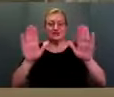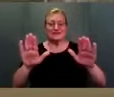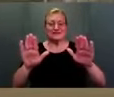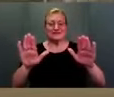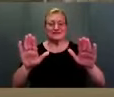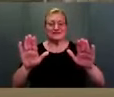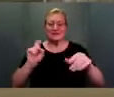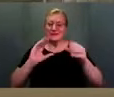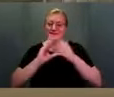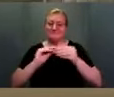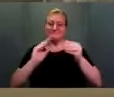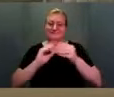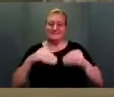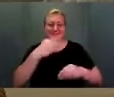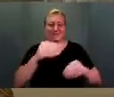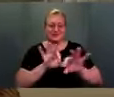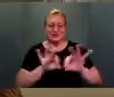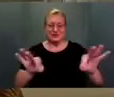Degree, come on.